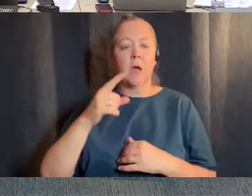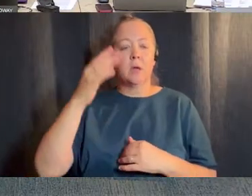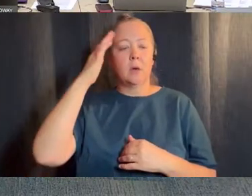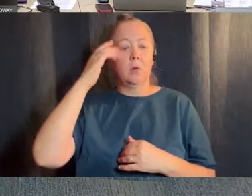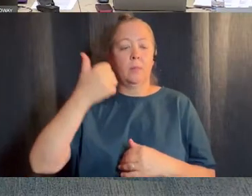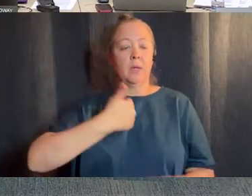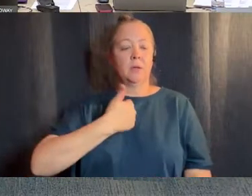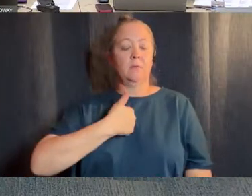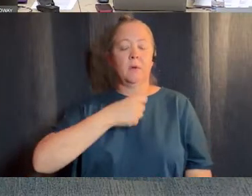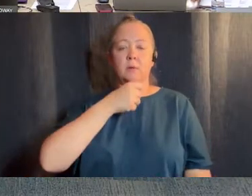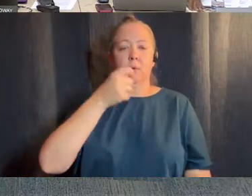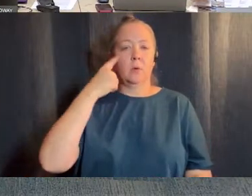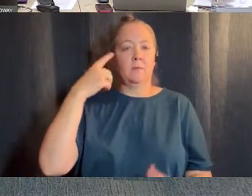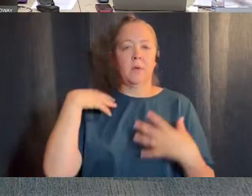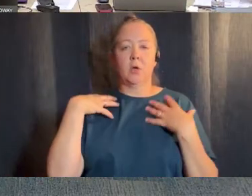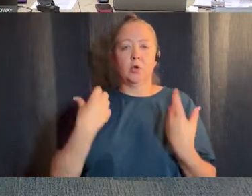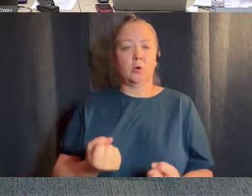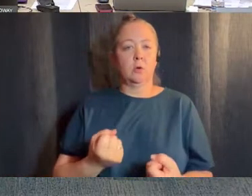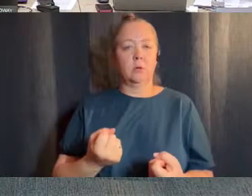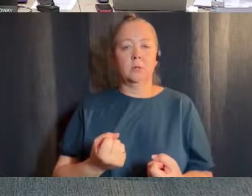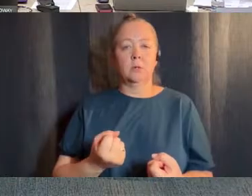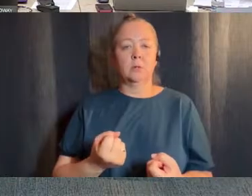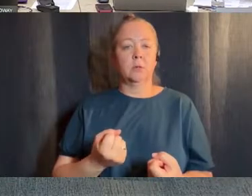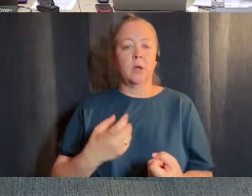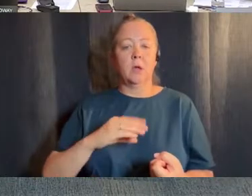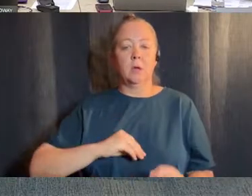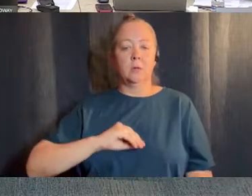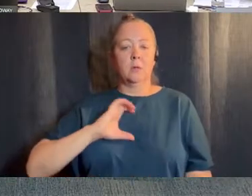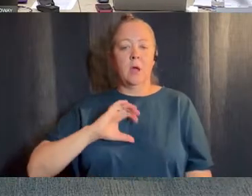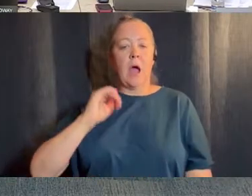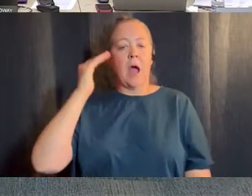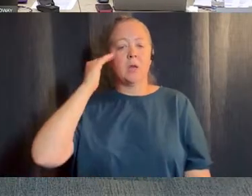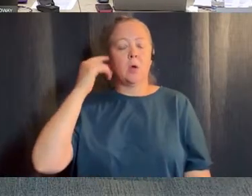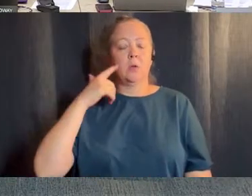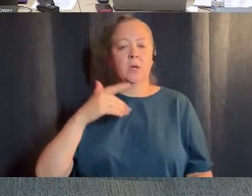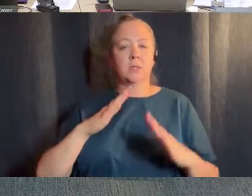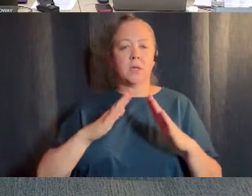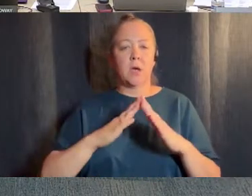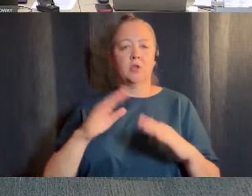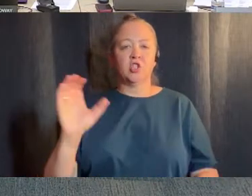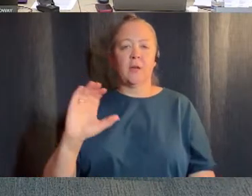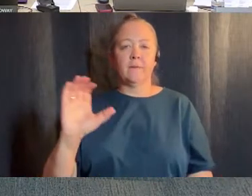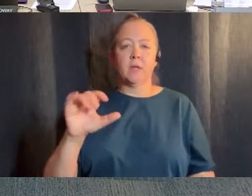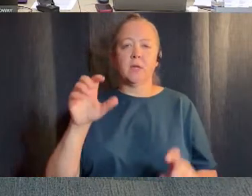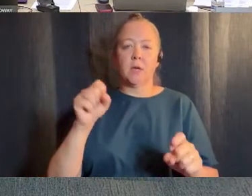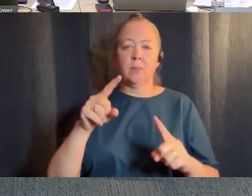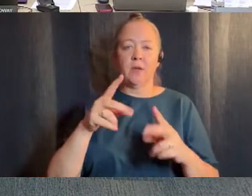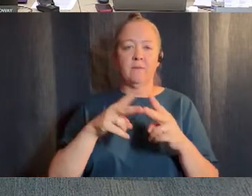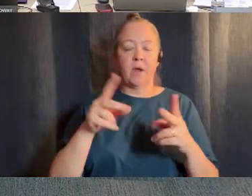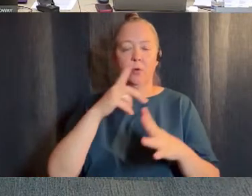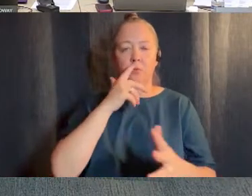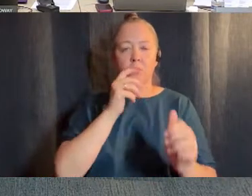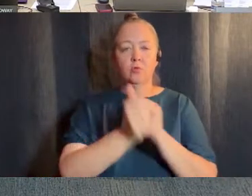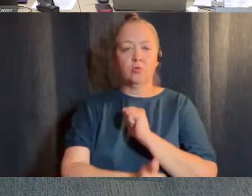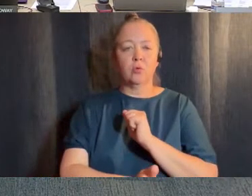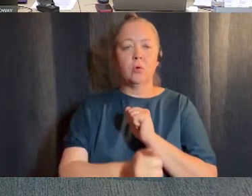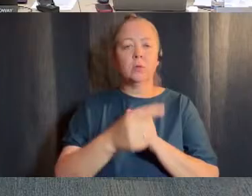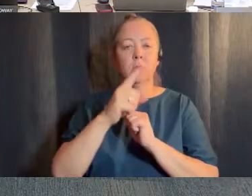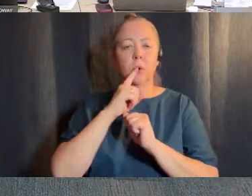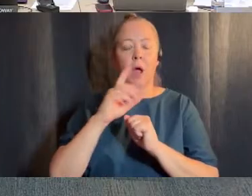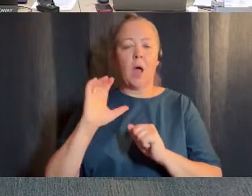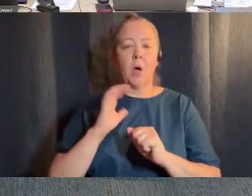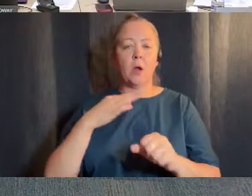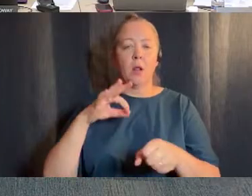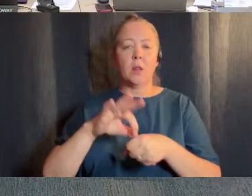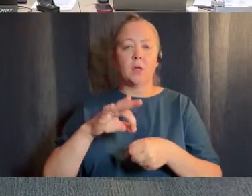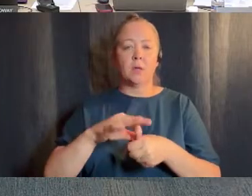of Cheverly can be very cruel to our elected officials. At that meeting, there was a huge double standard on display, thanks to